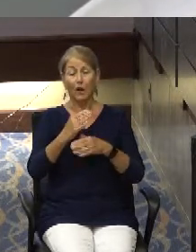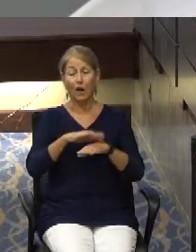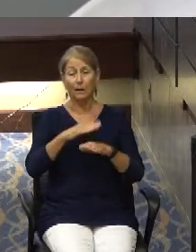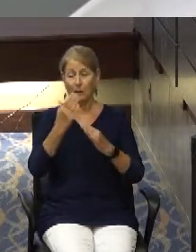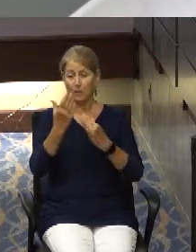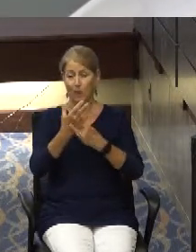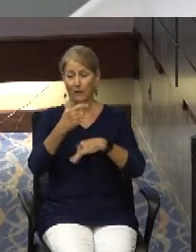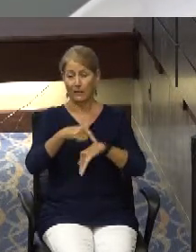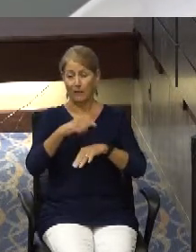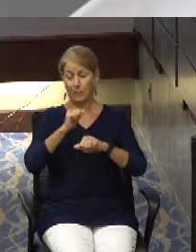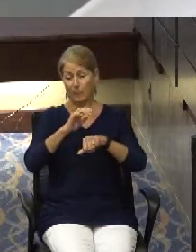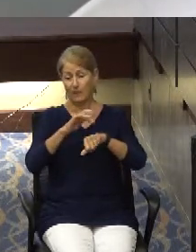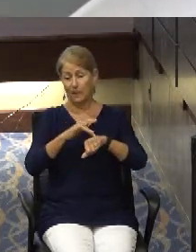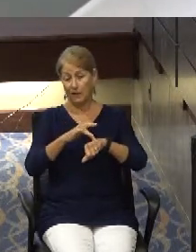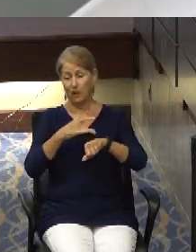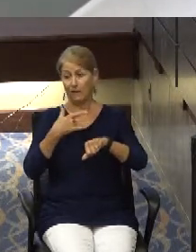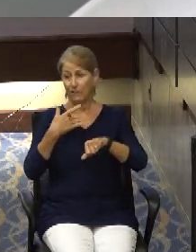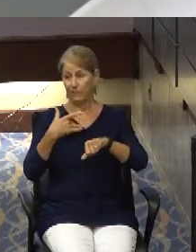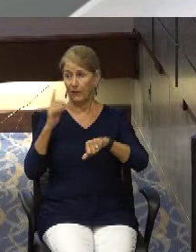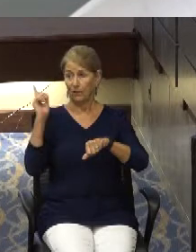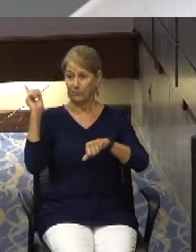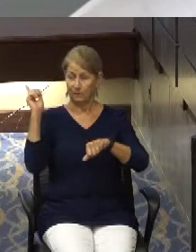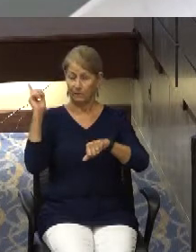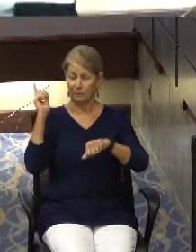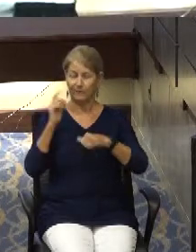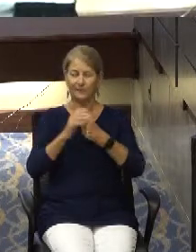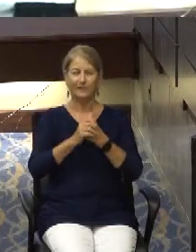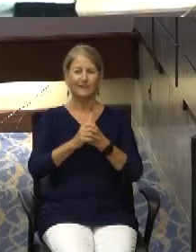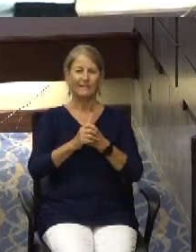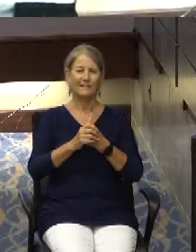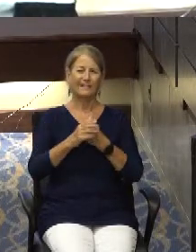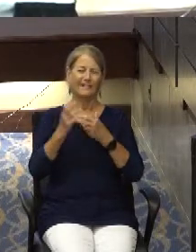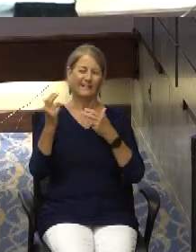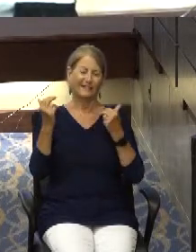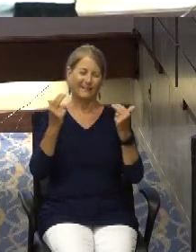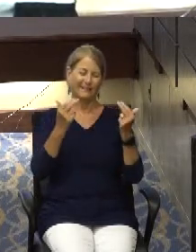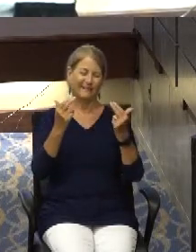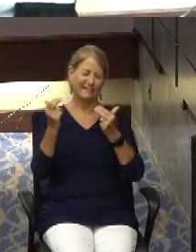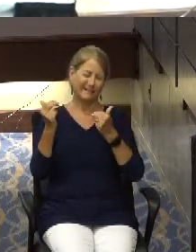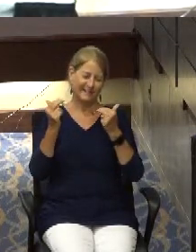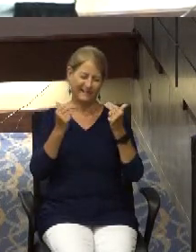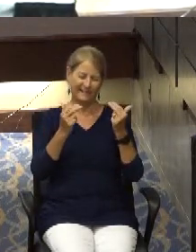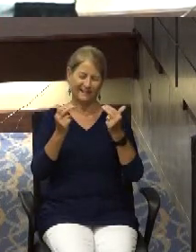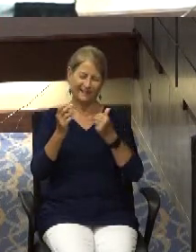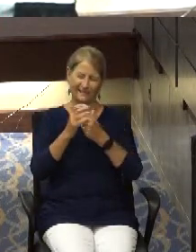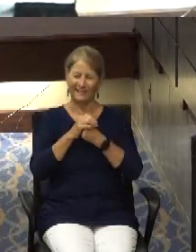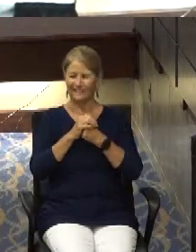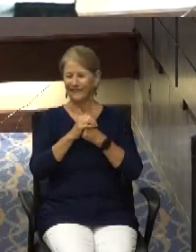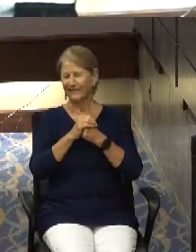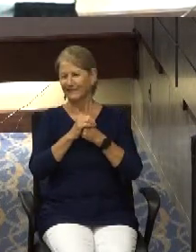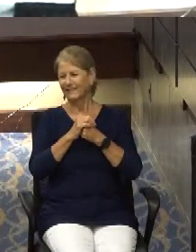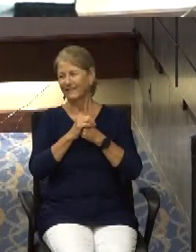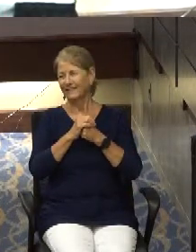scale. make sure they make their way back there. Thanks, guys. That's a good one.